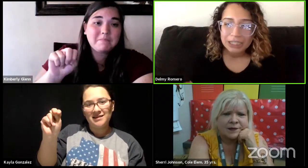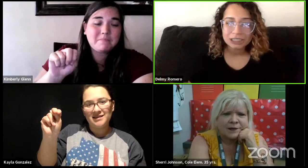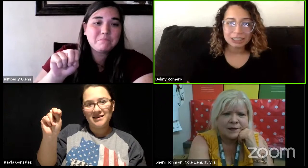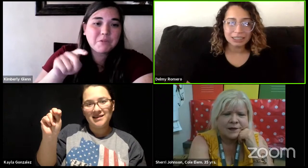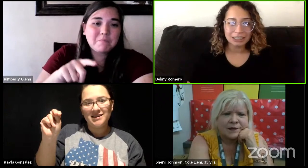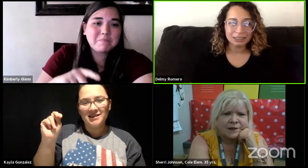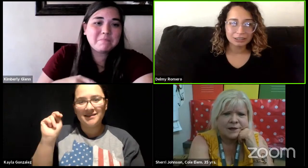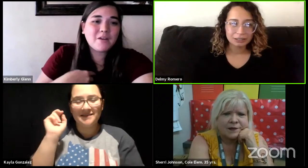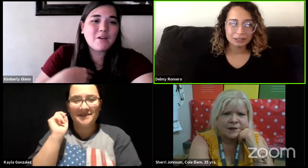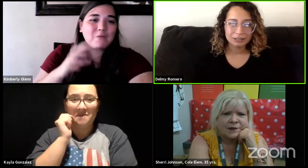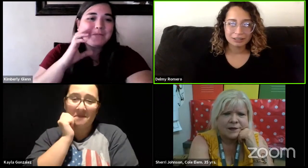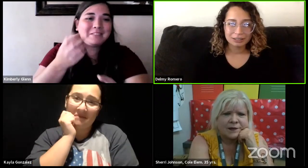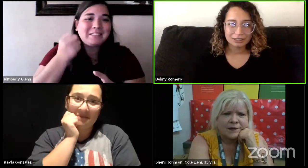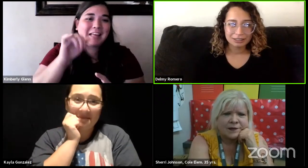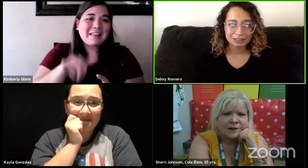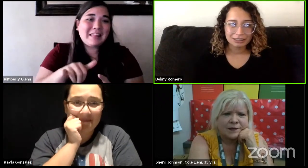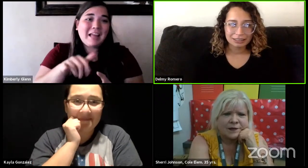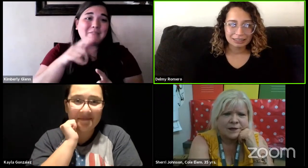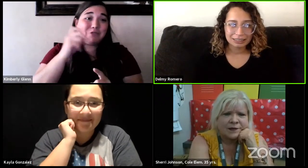Peterson?